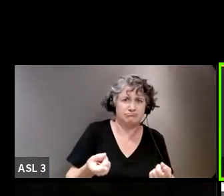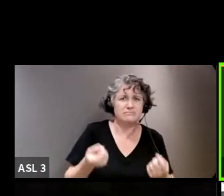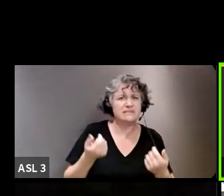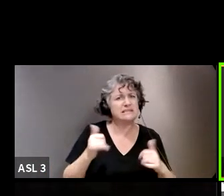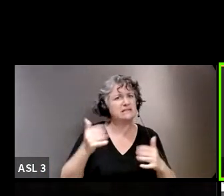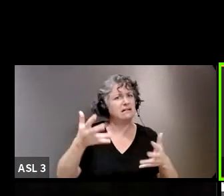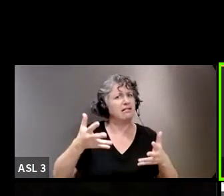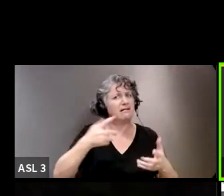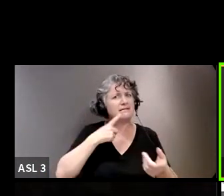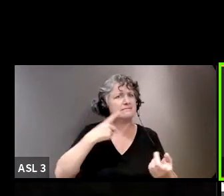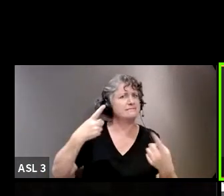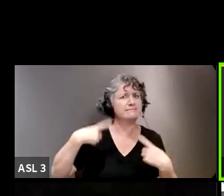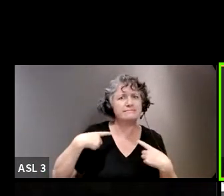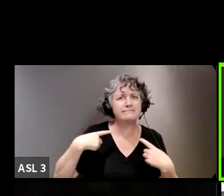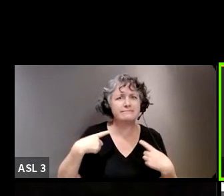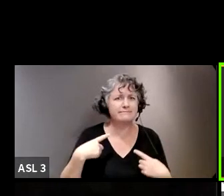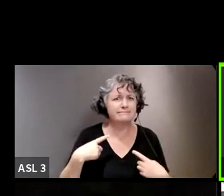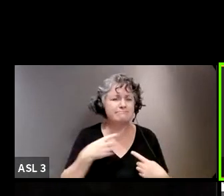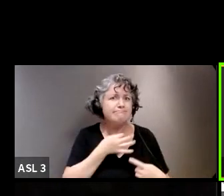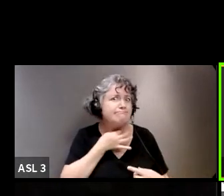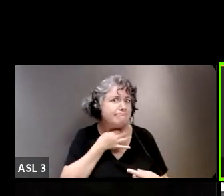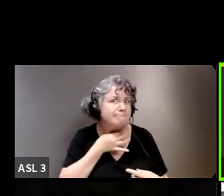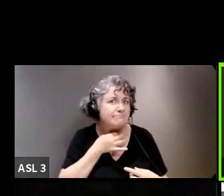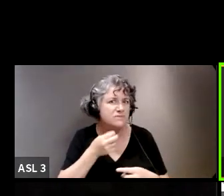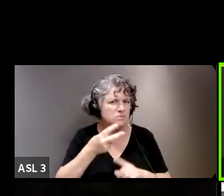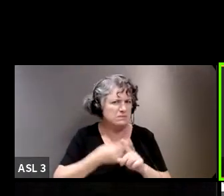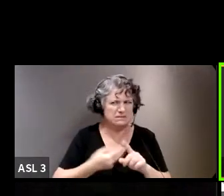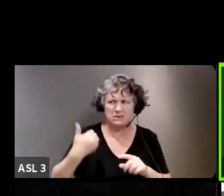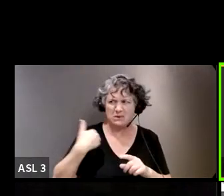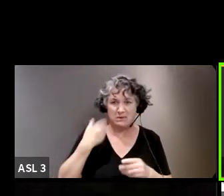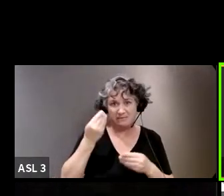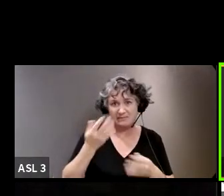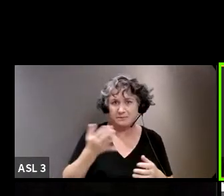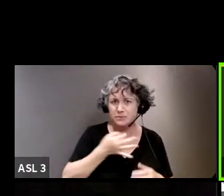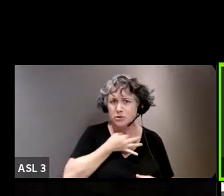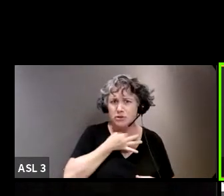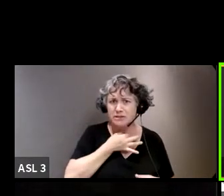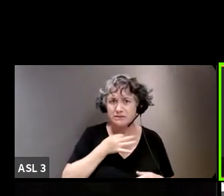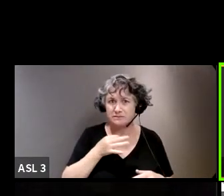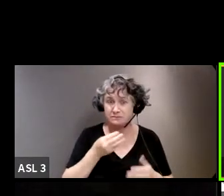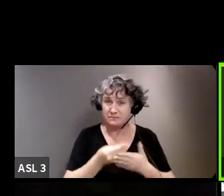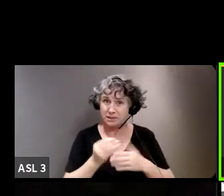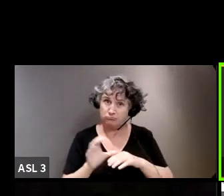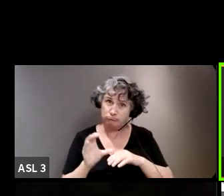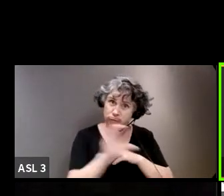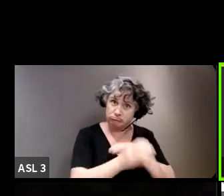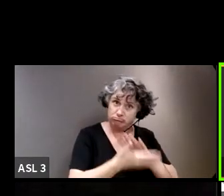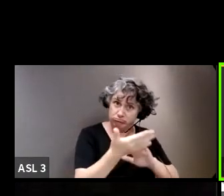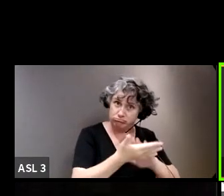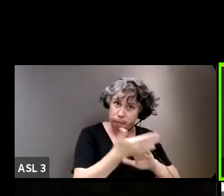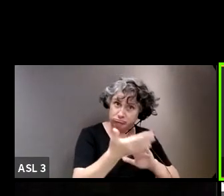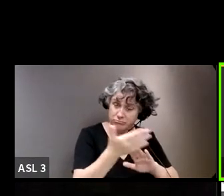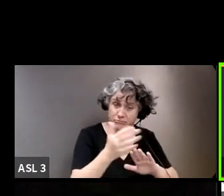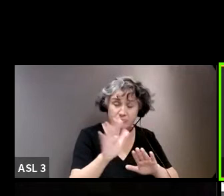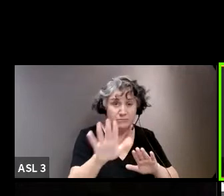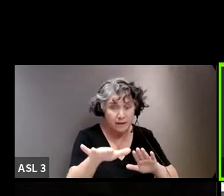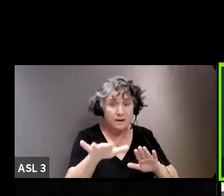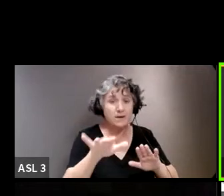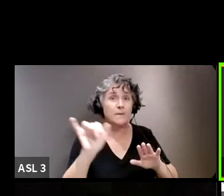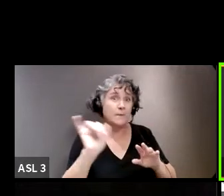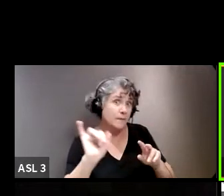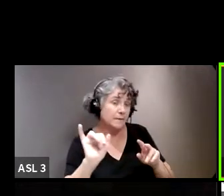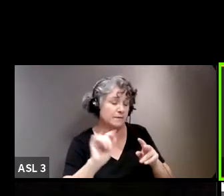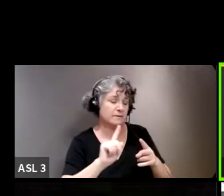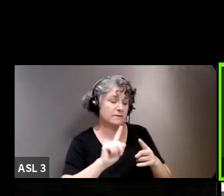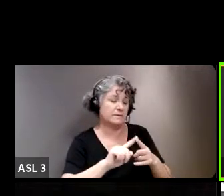outstanding so i will be very interested to know the position and in this regard i will also say